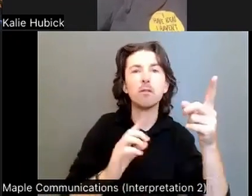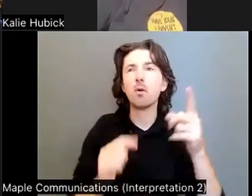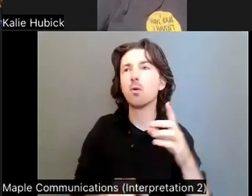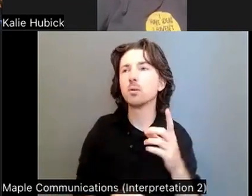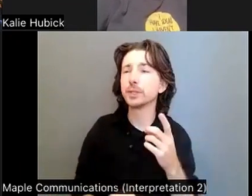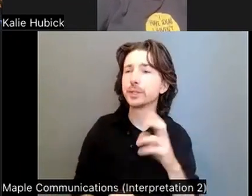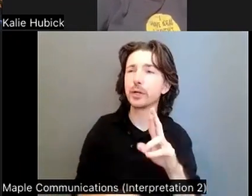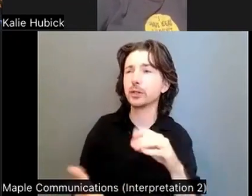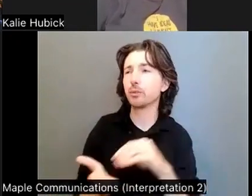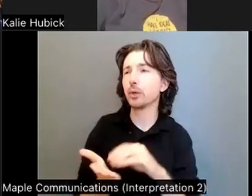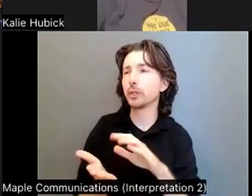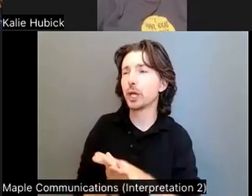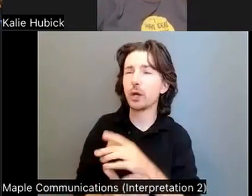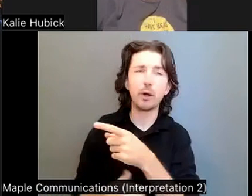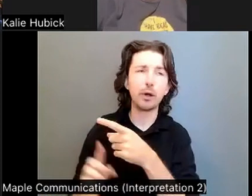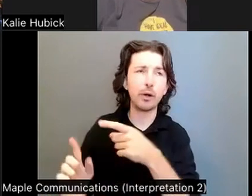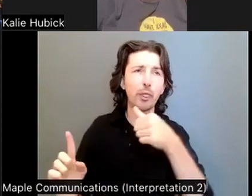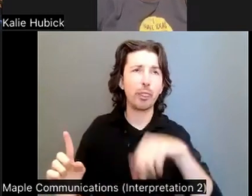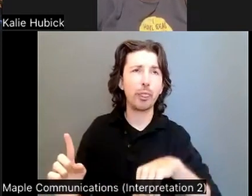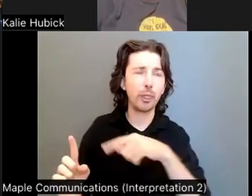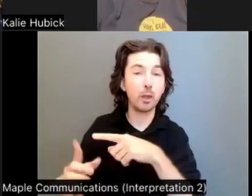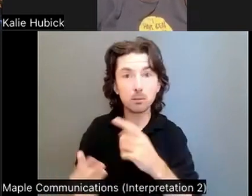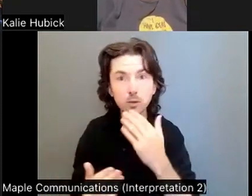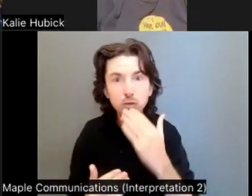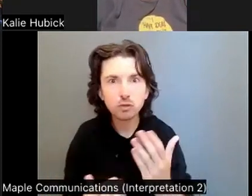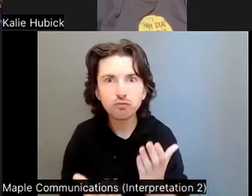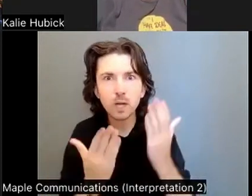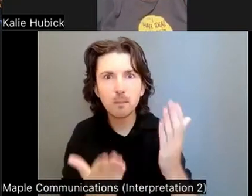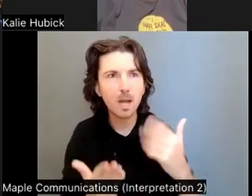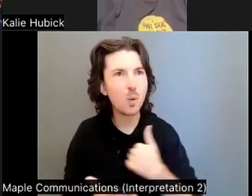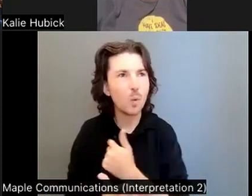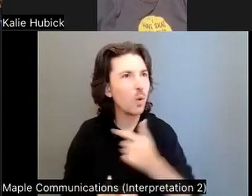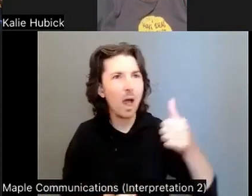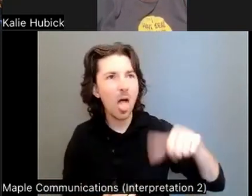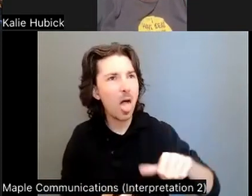whatever. There have been some really good recommendations that I found actually work,